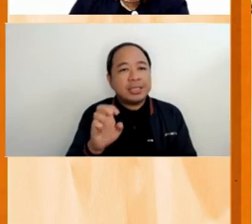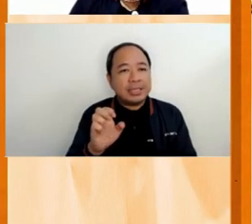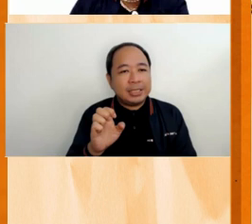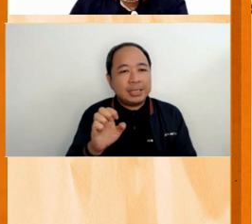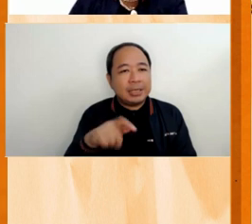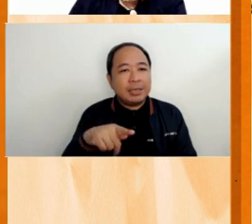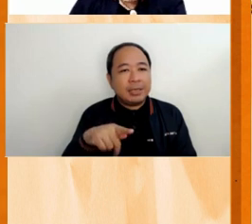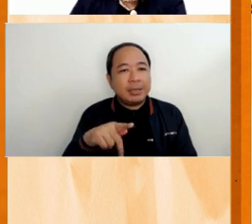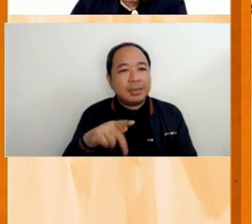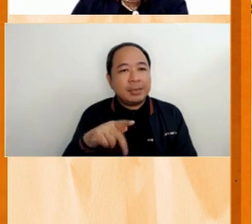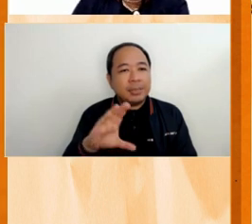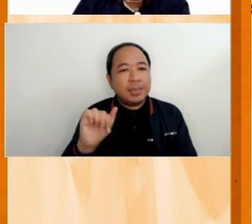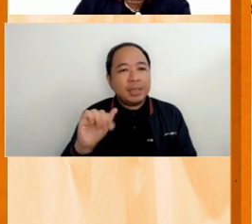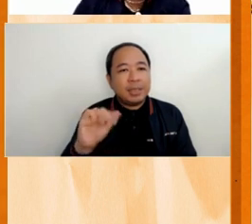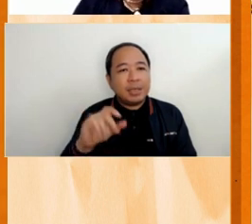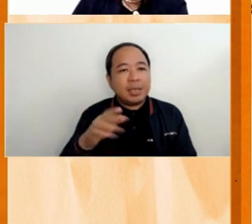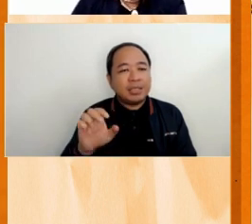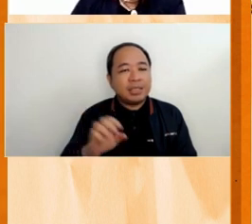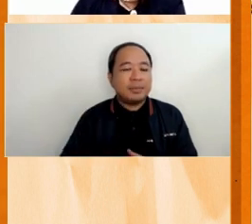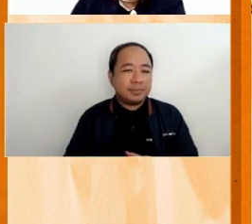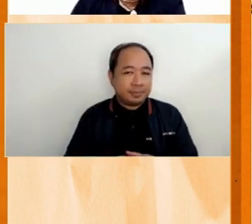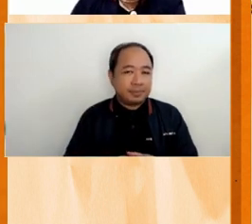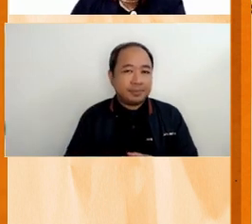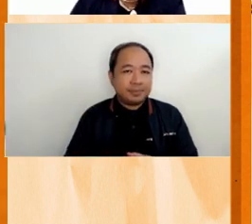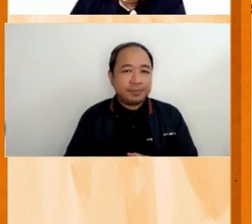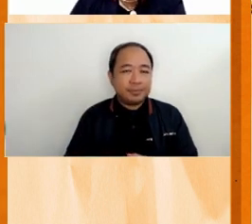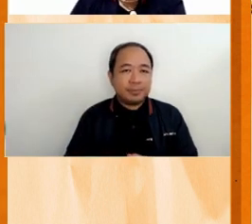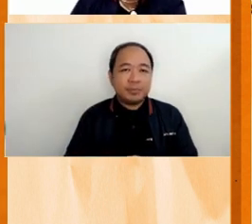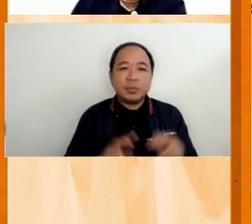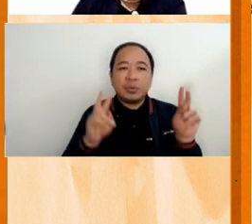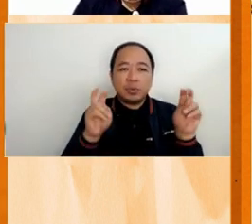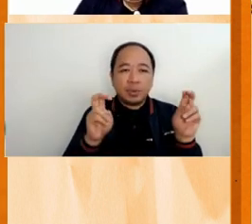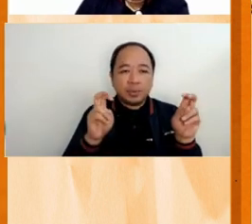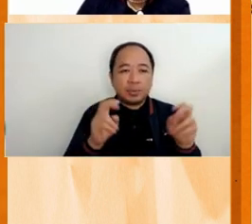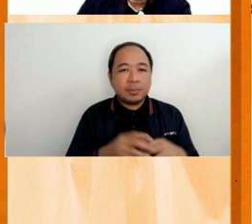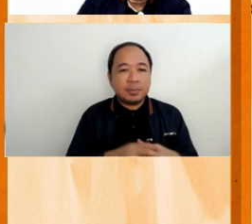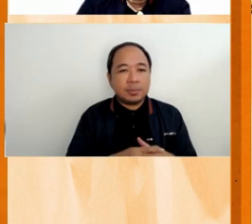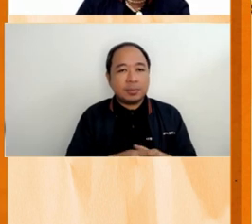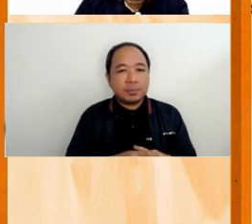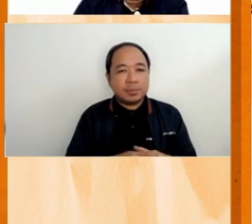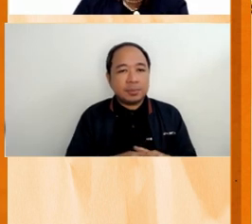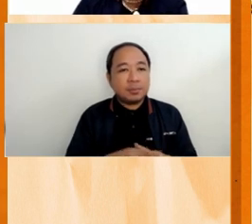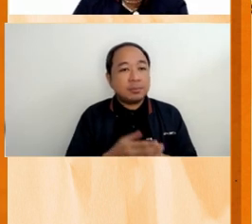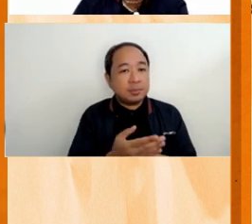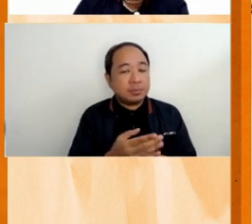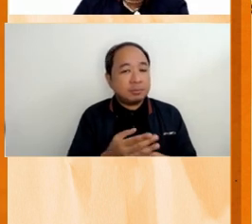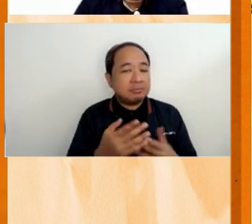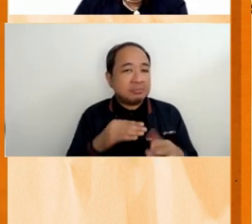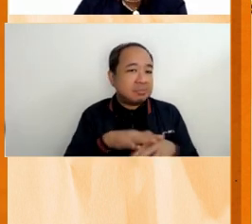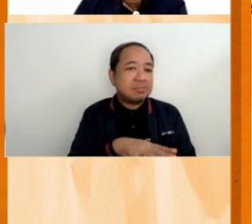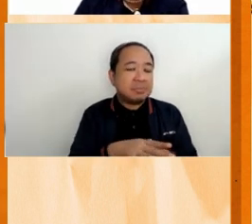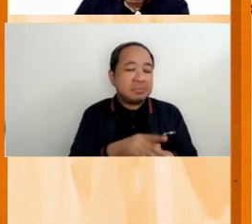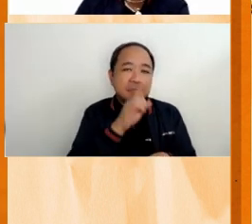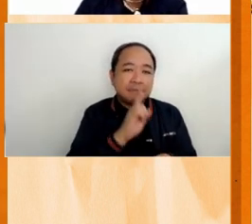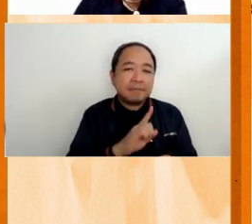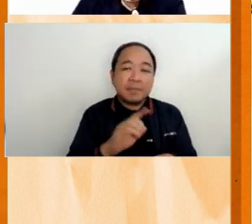Hello, everyone. I am Darlene Pecache. I am a pediatrician and an adolescent medicine specialist. It's nice to